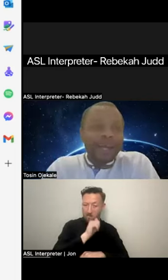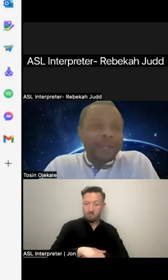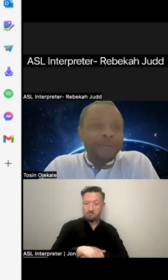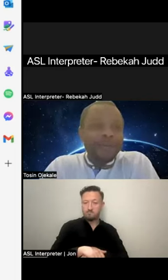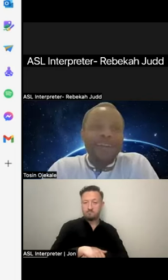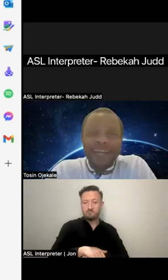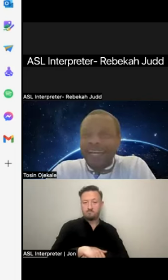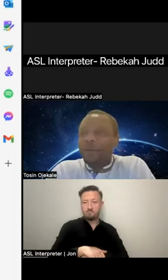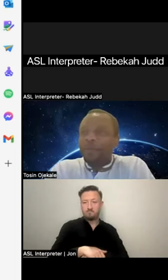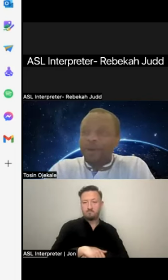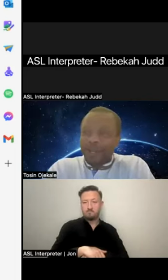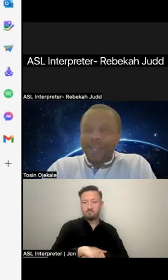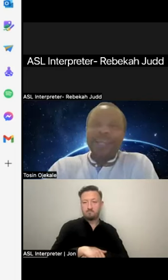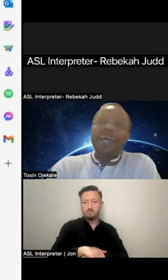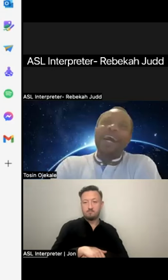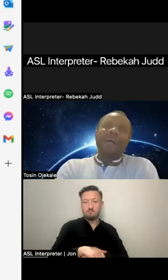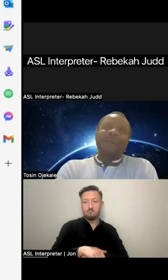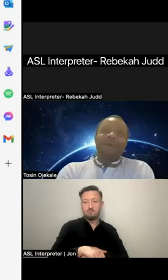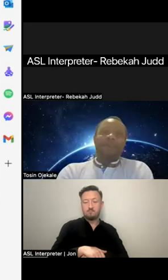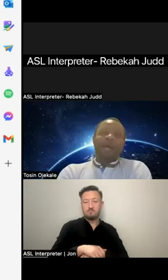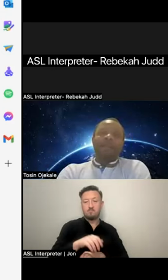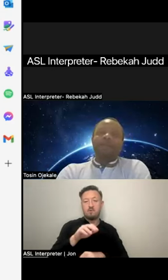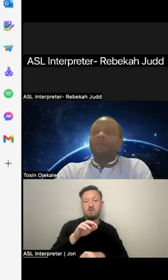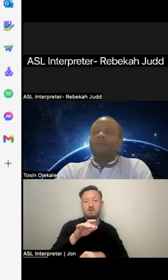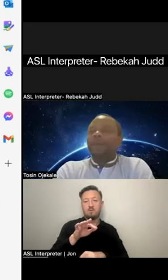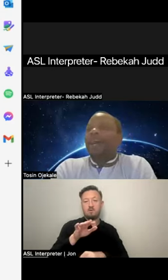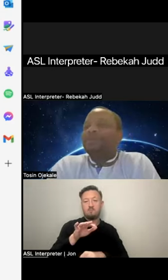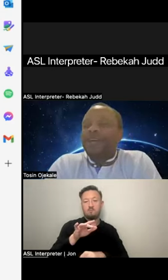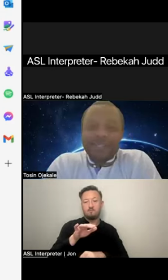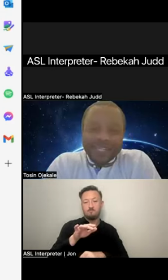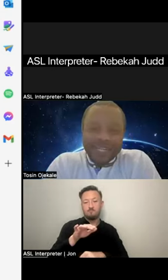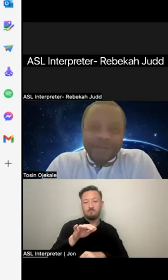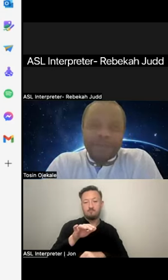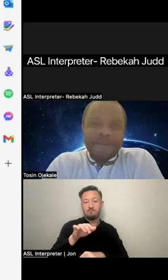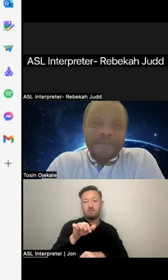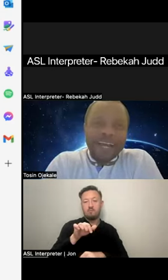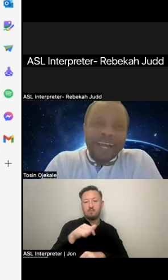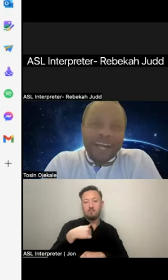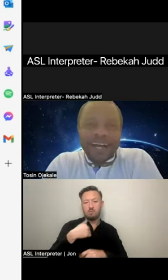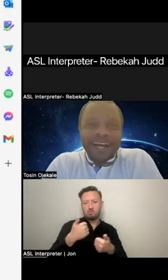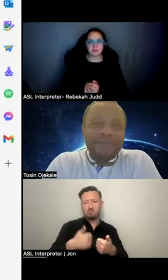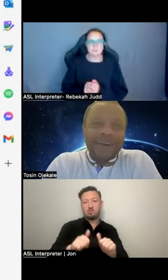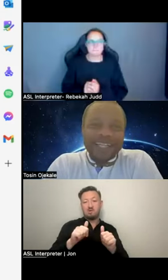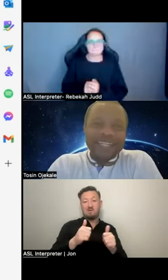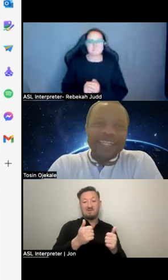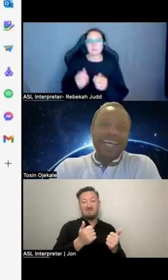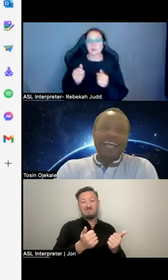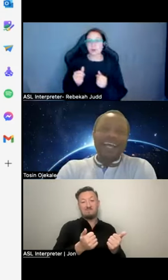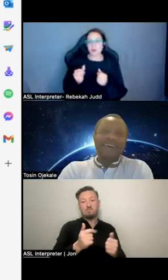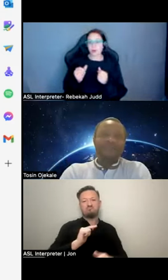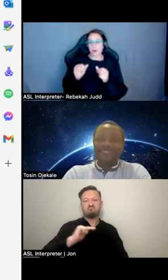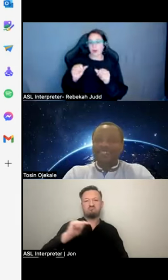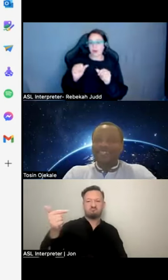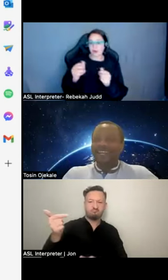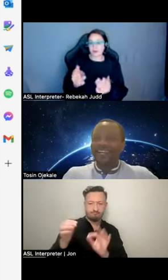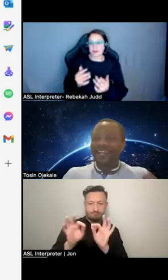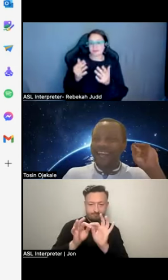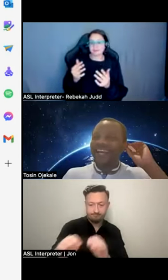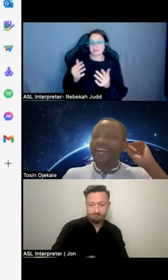Yeah, another very, Bodik, I don't know if are you trying to set up a fire fighting